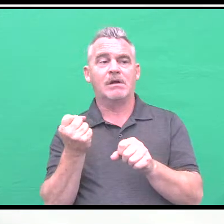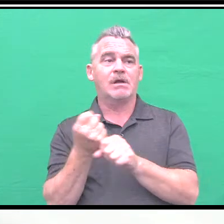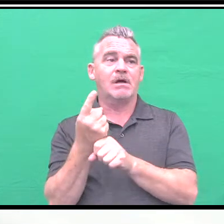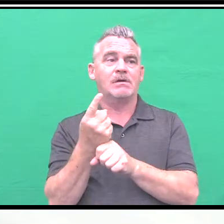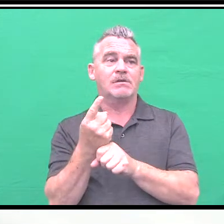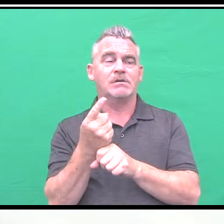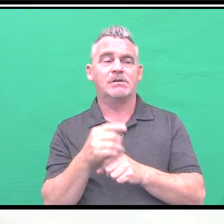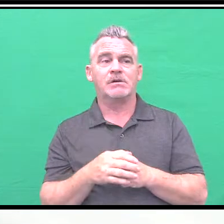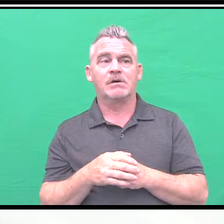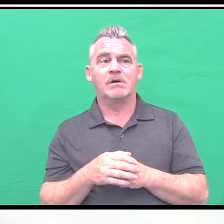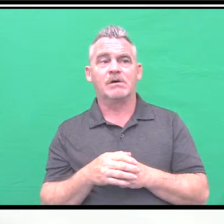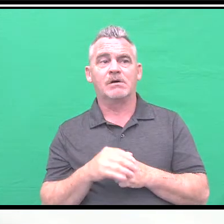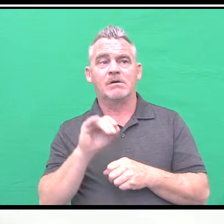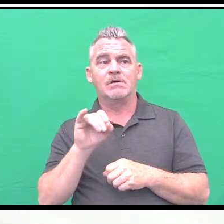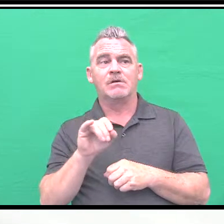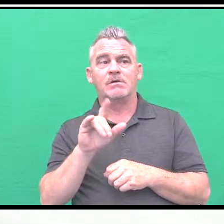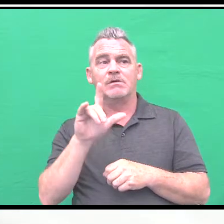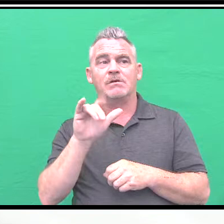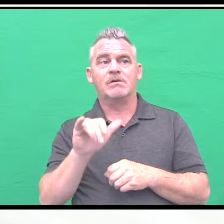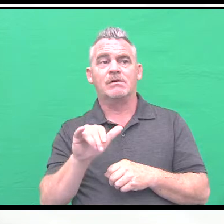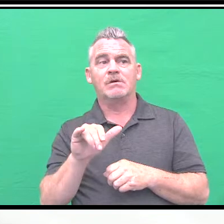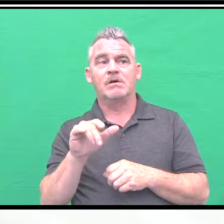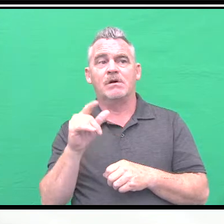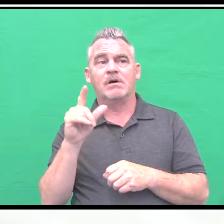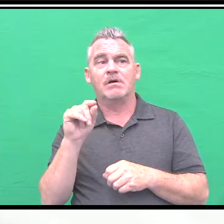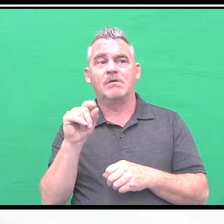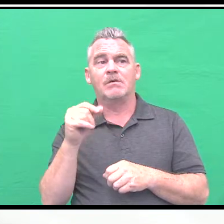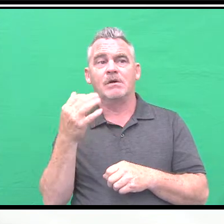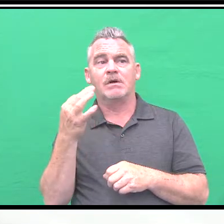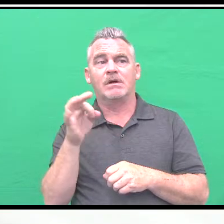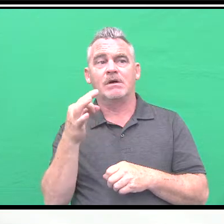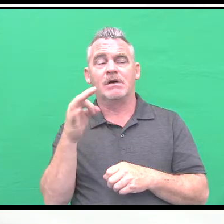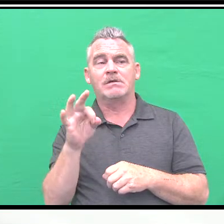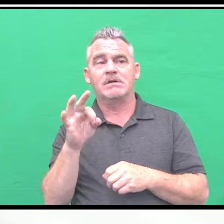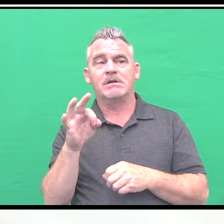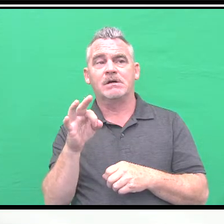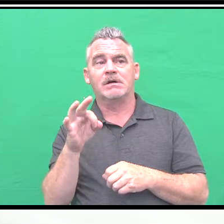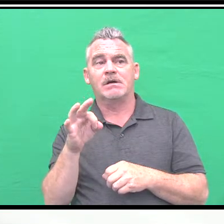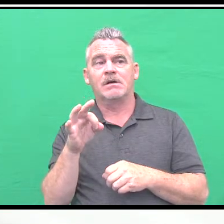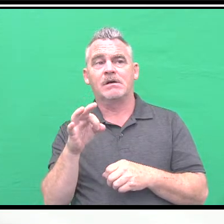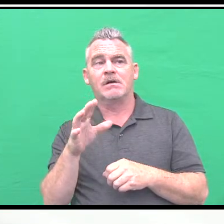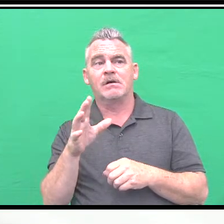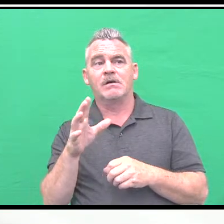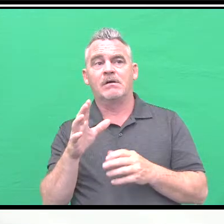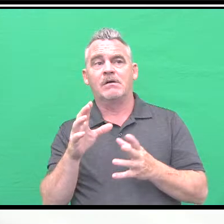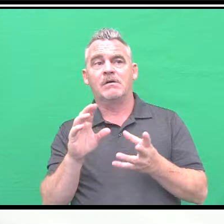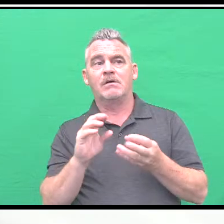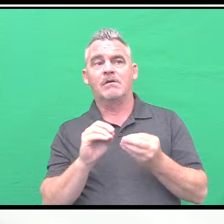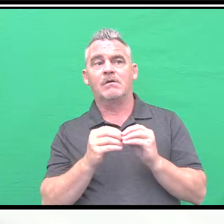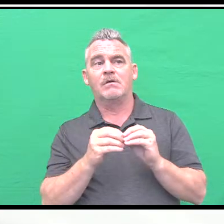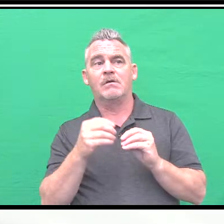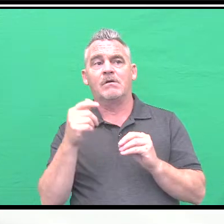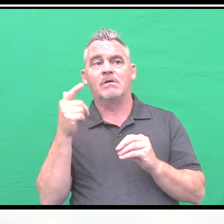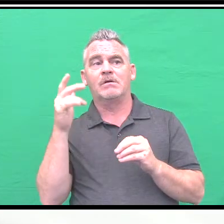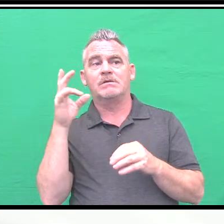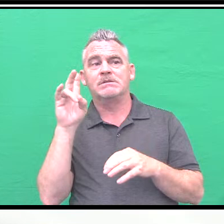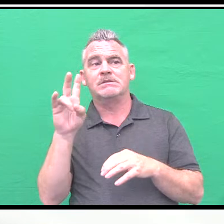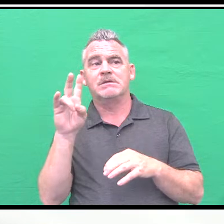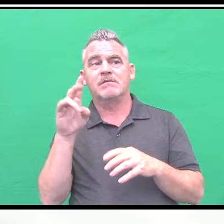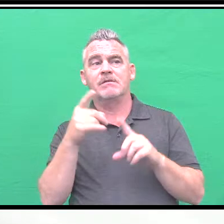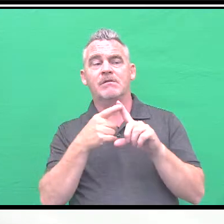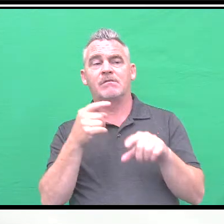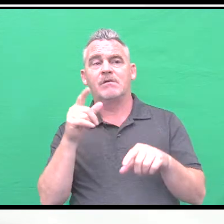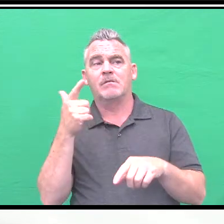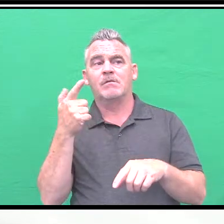So in July of 2019, the district ranked number 7 out of 21 school districts in